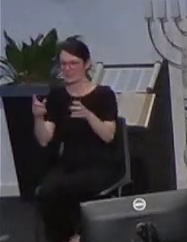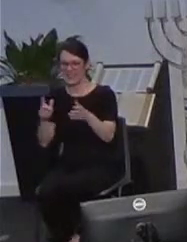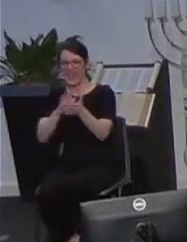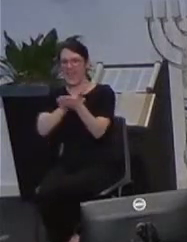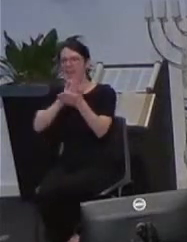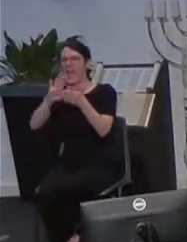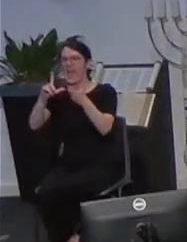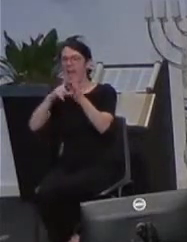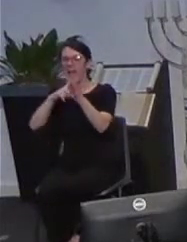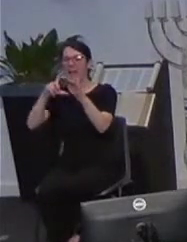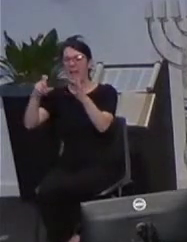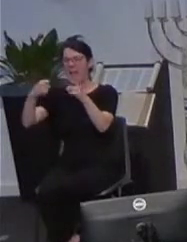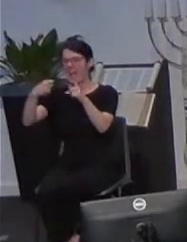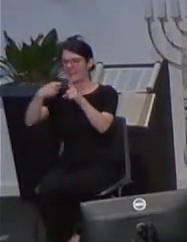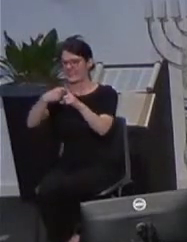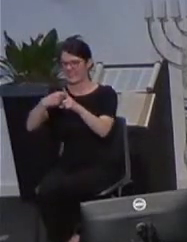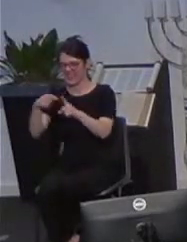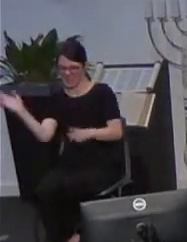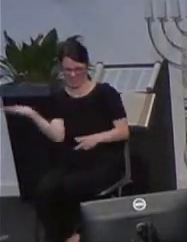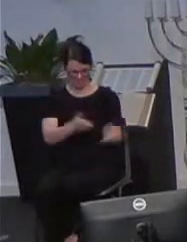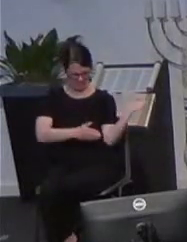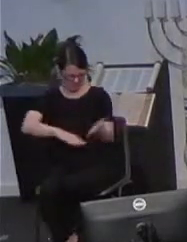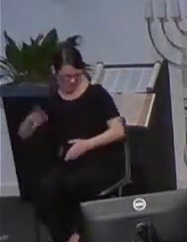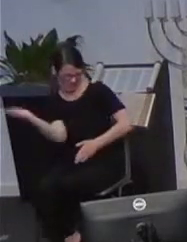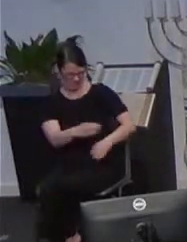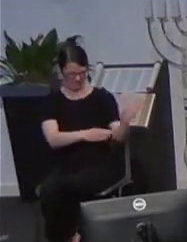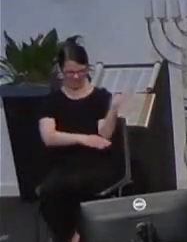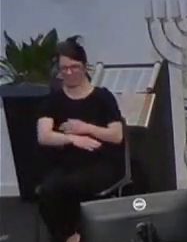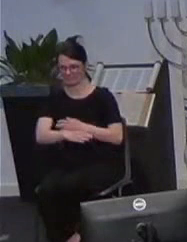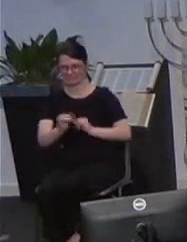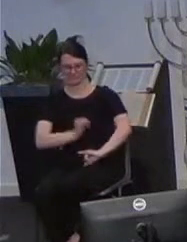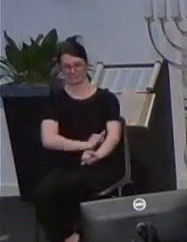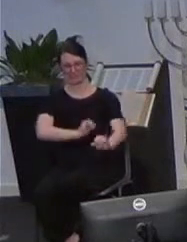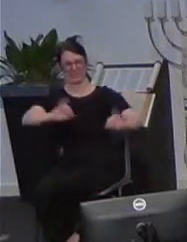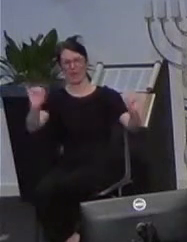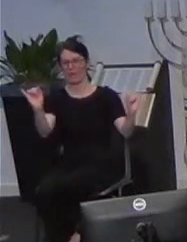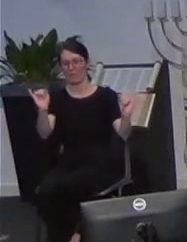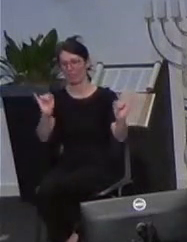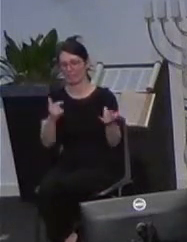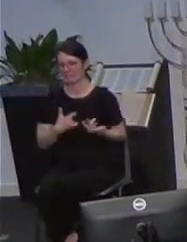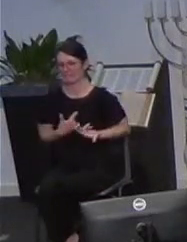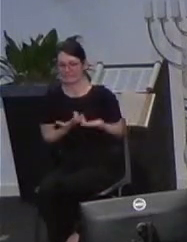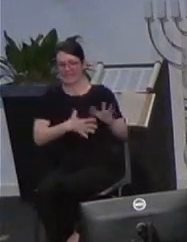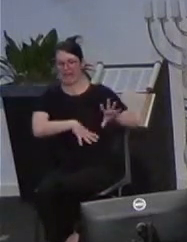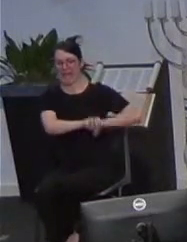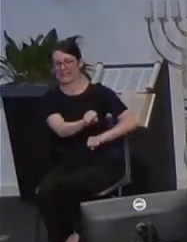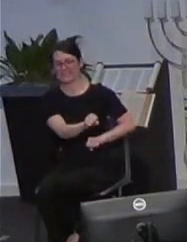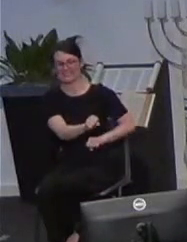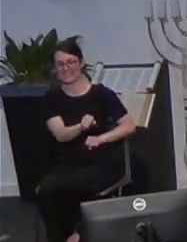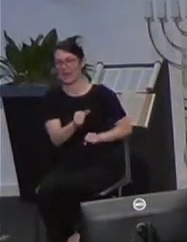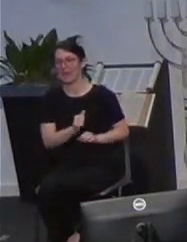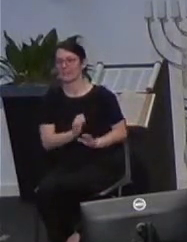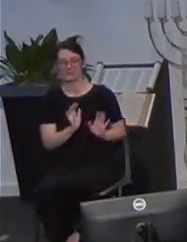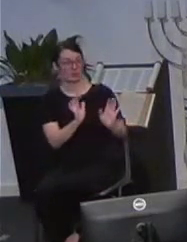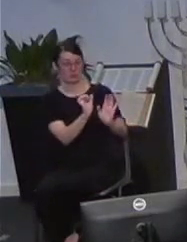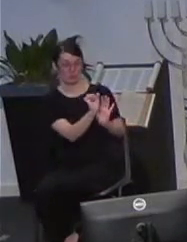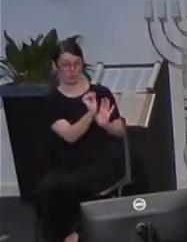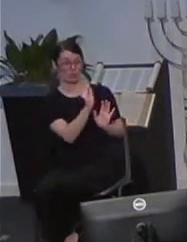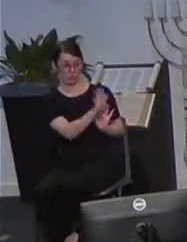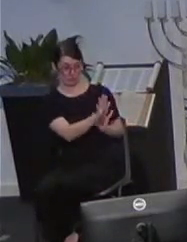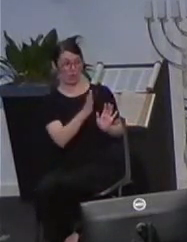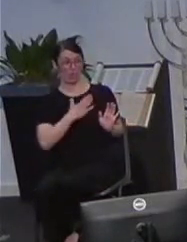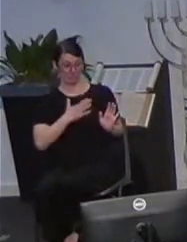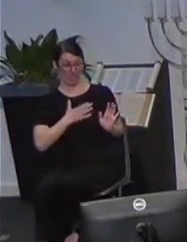So gardening's definitely not one of my gifts. Nowadays, I leave gardening for people who have those gifts. Or when we're at